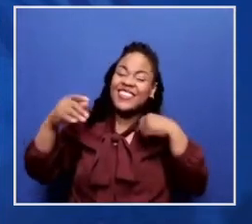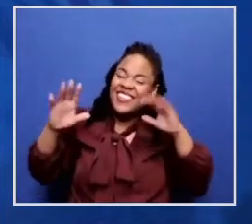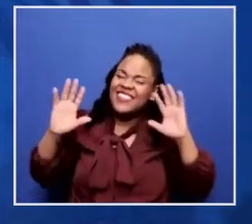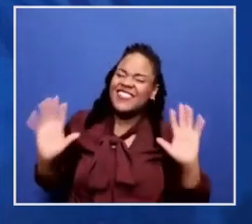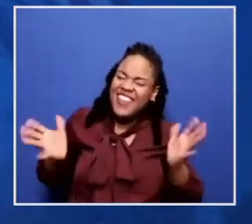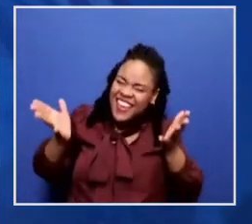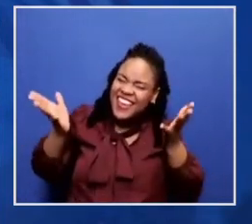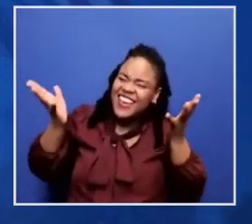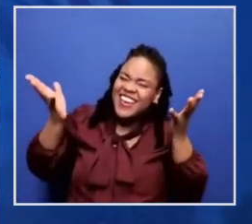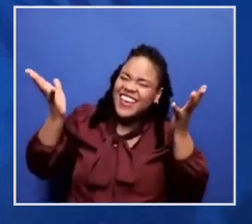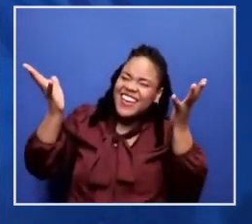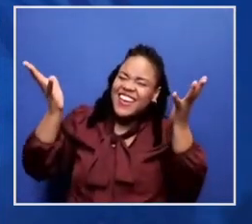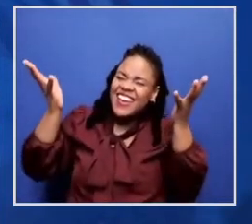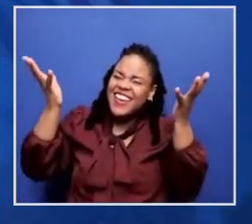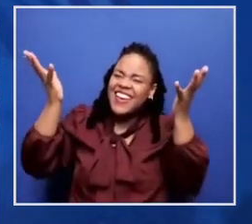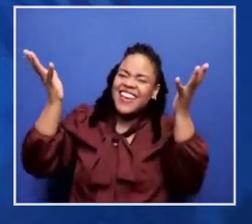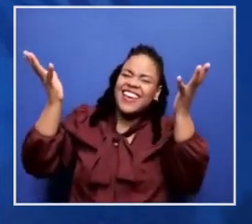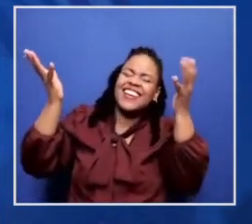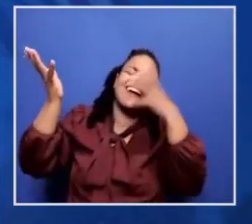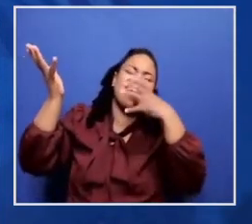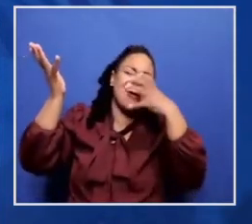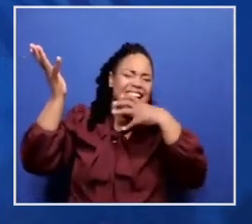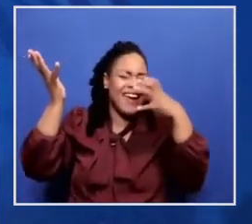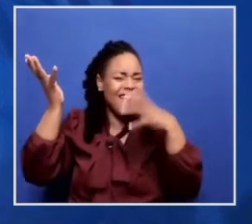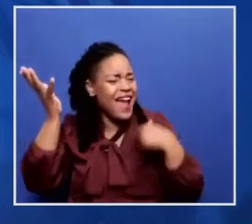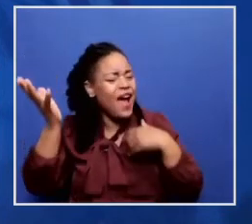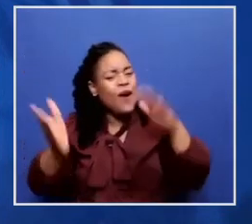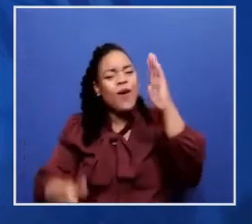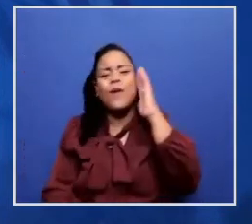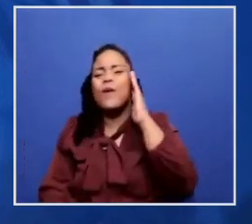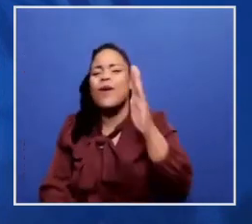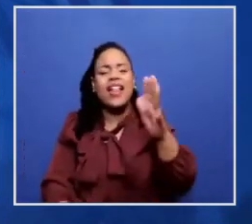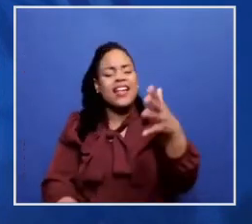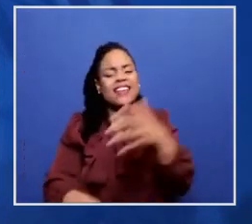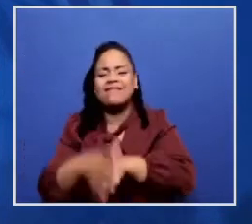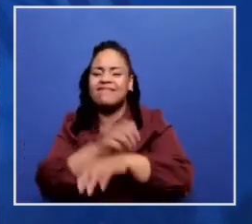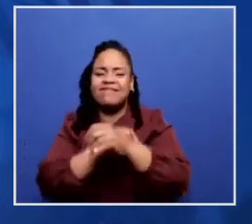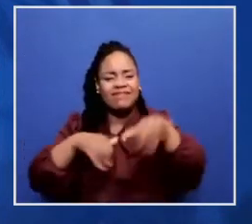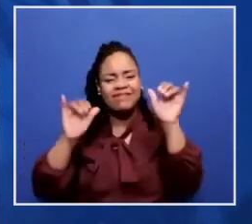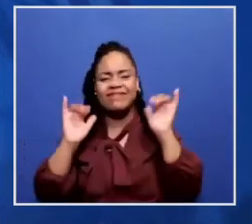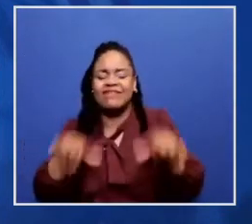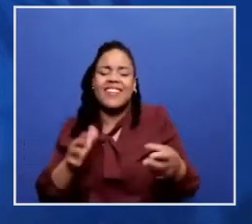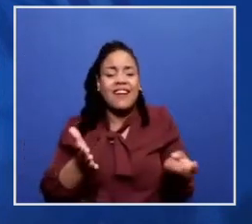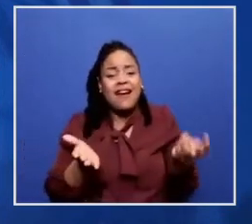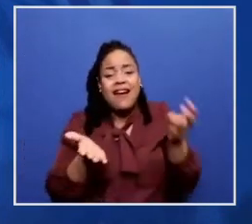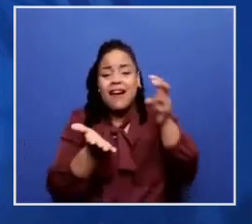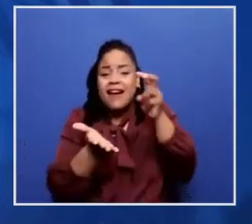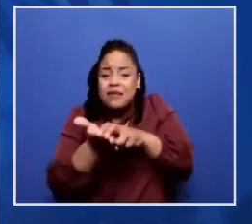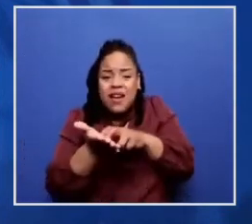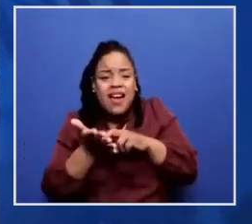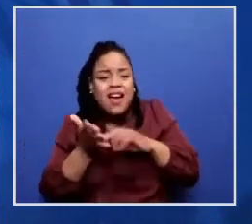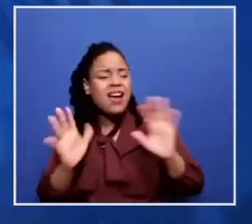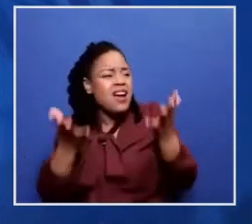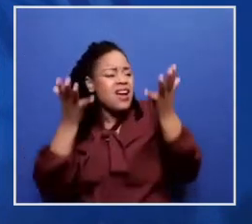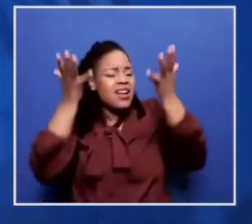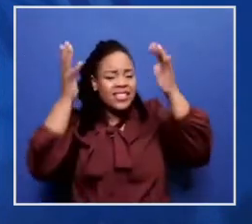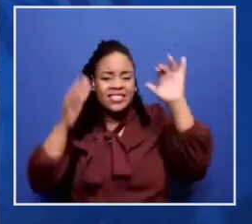Rise. And I'll rise up, high like the waves, I will rise,